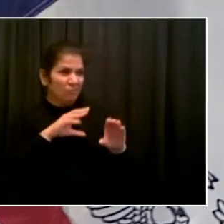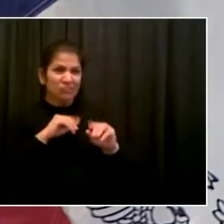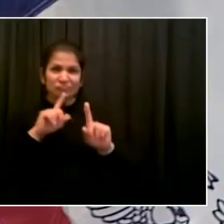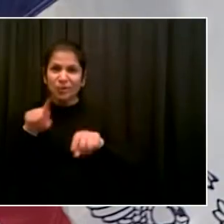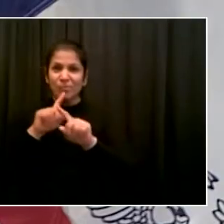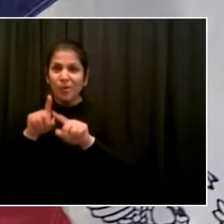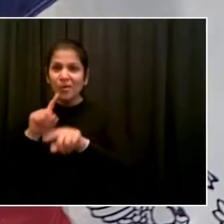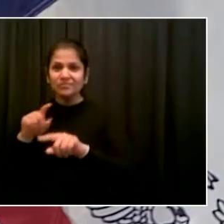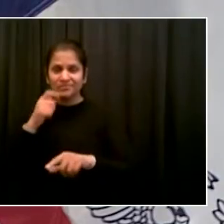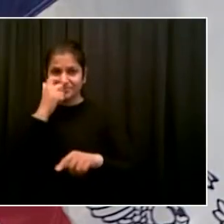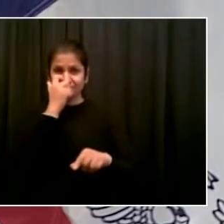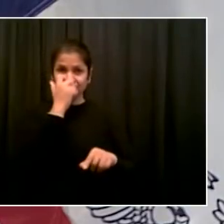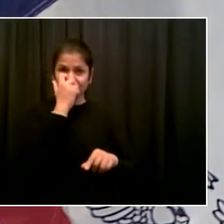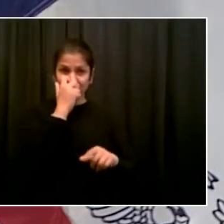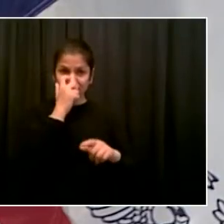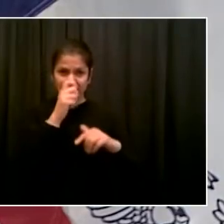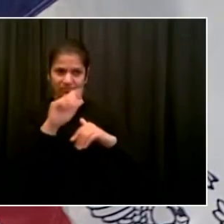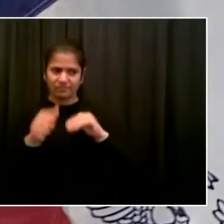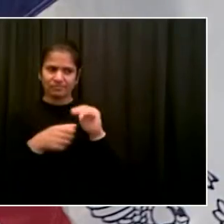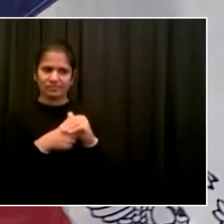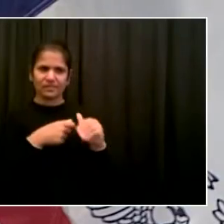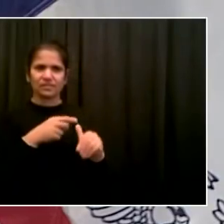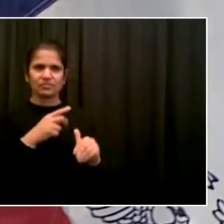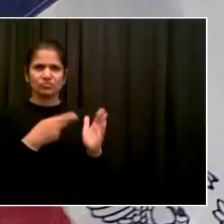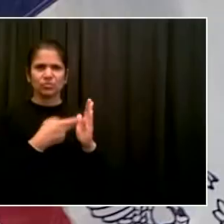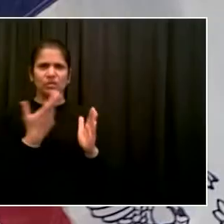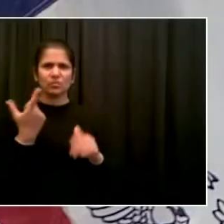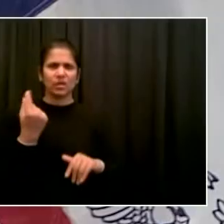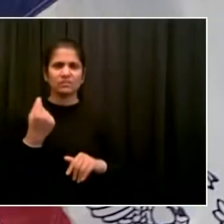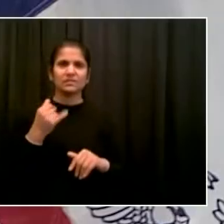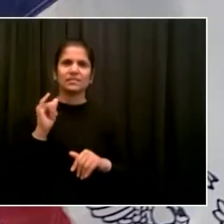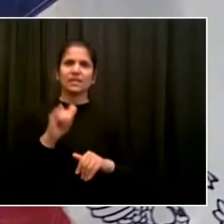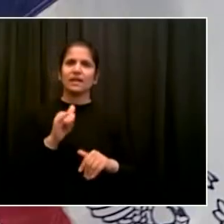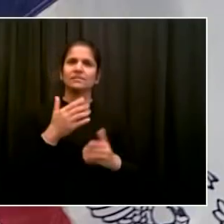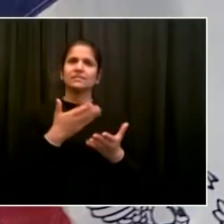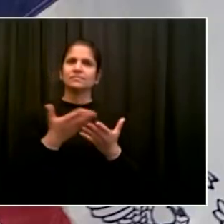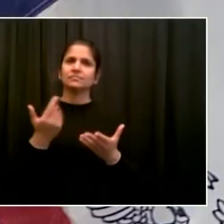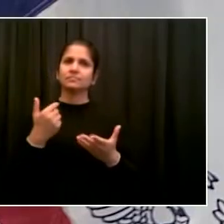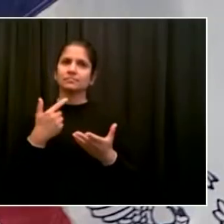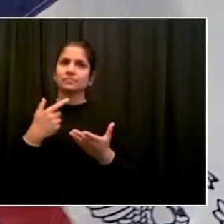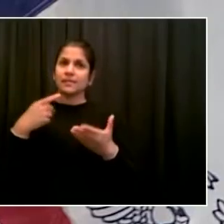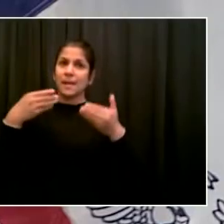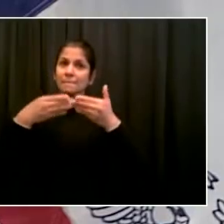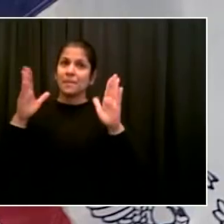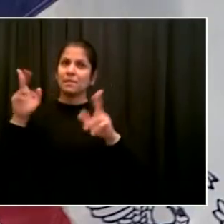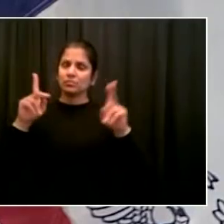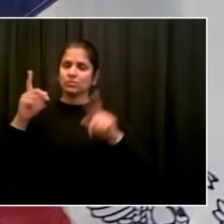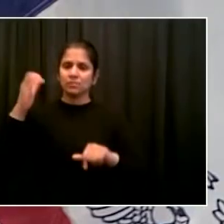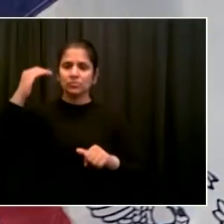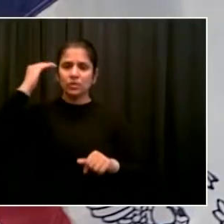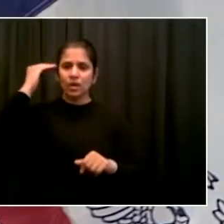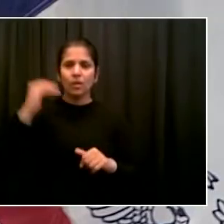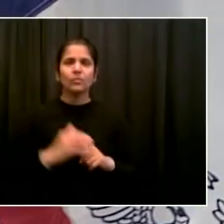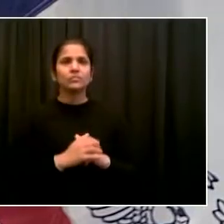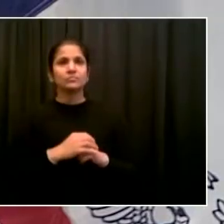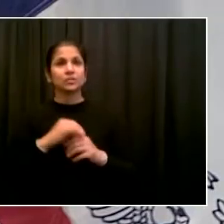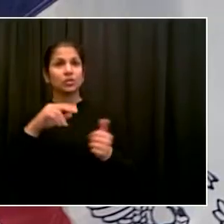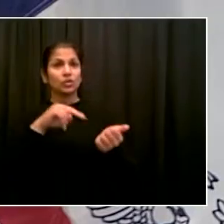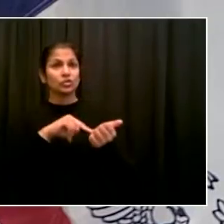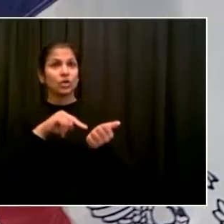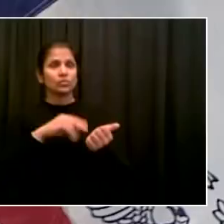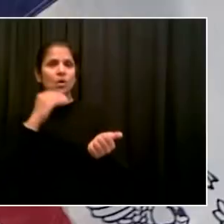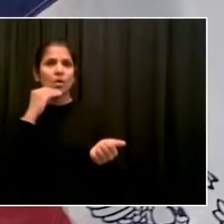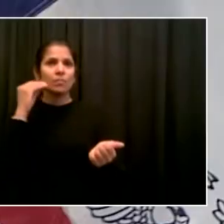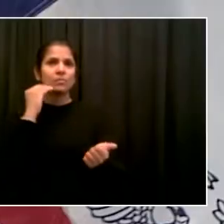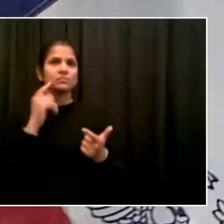to cover up the facts that the public deserves. We saw it with the nursing homes. We saw it with the Tappan Zee Bridge. We're now seeing it